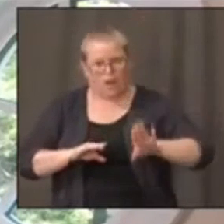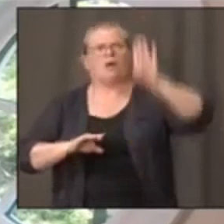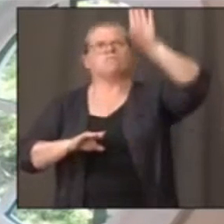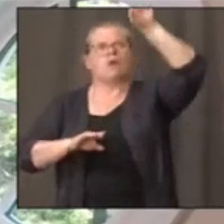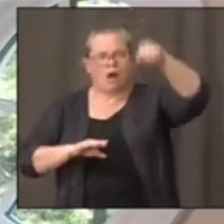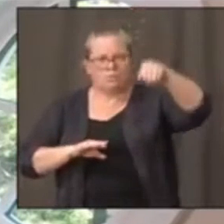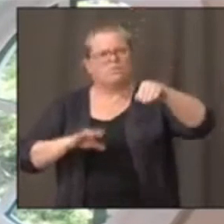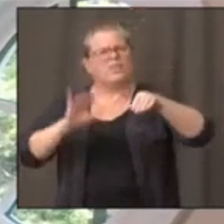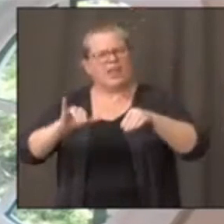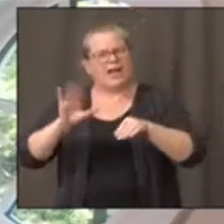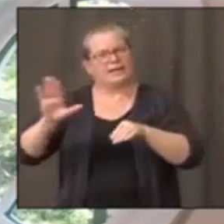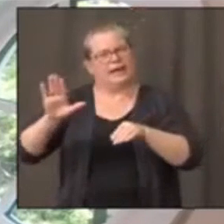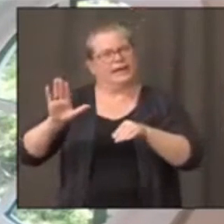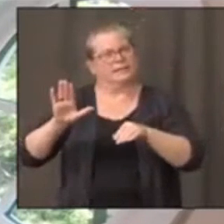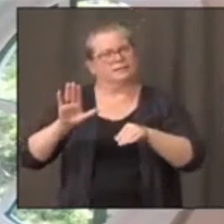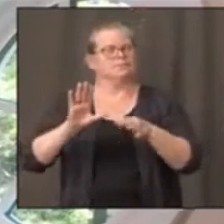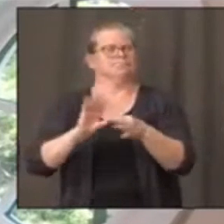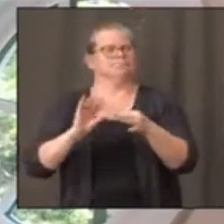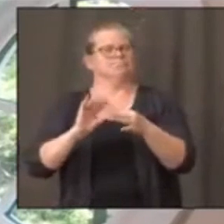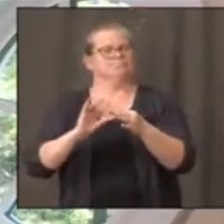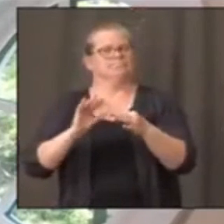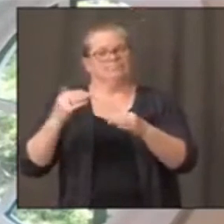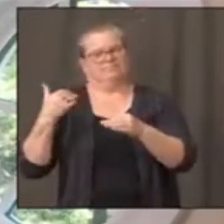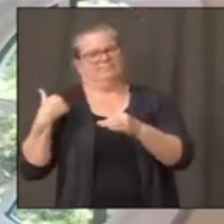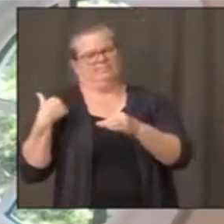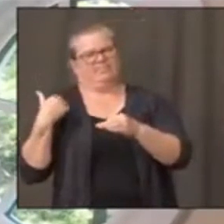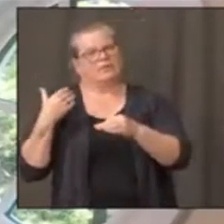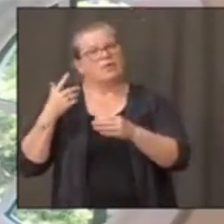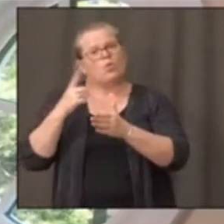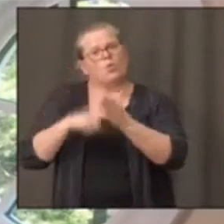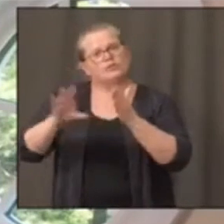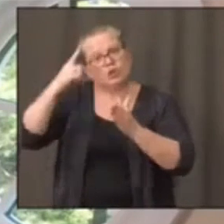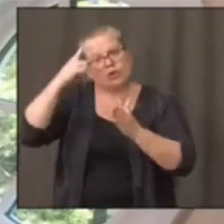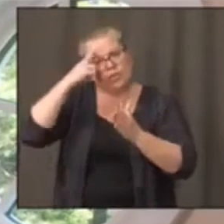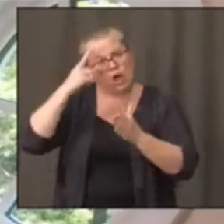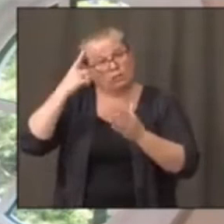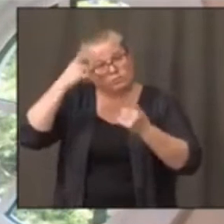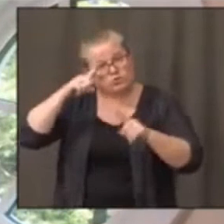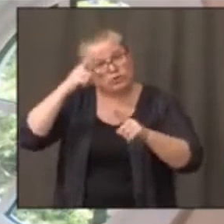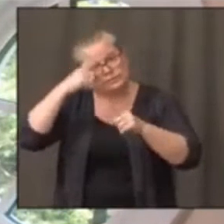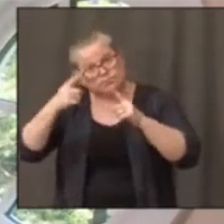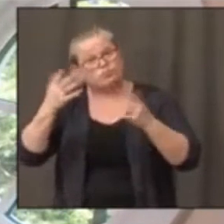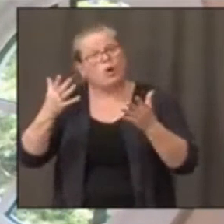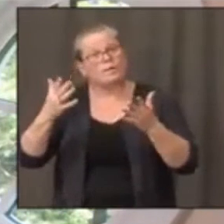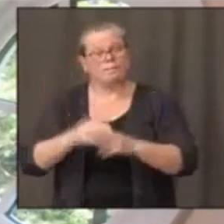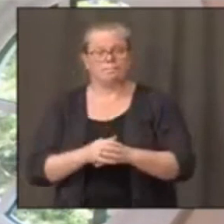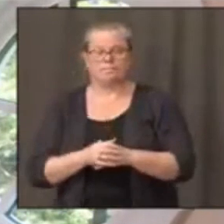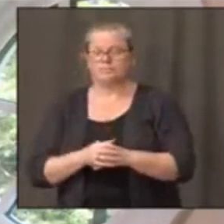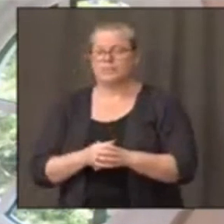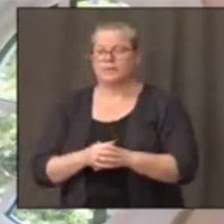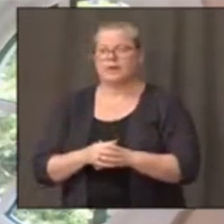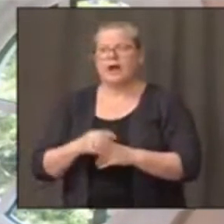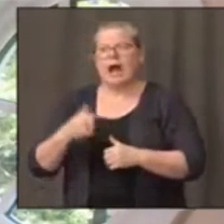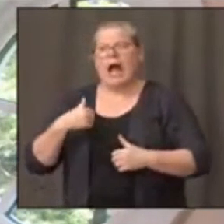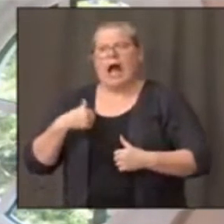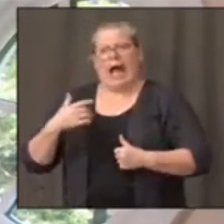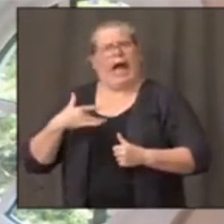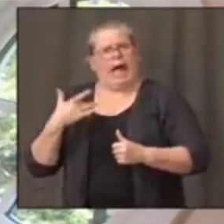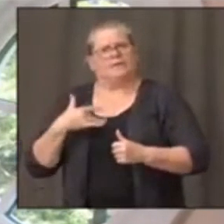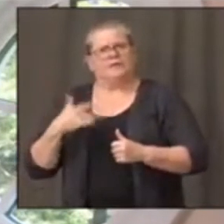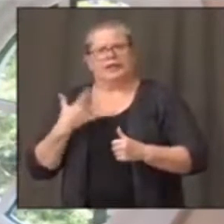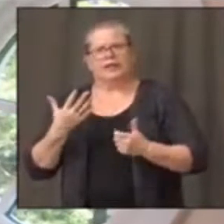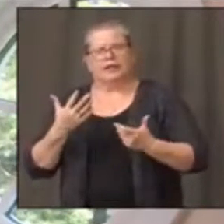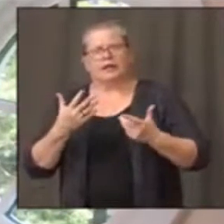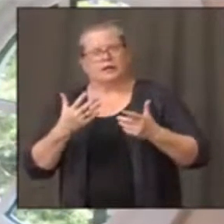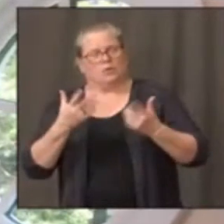of an epidemic in the Northeast and an epidemic in the South. I think in the fall or winter, we could see what we see with